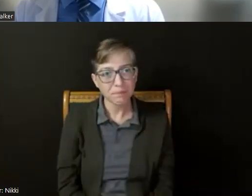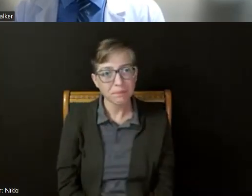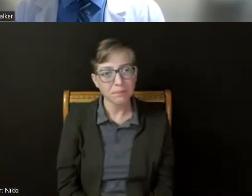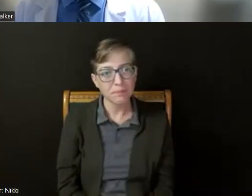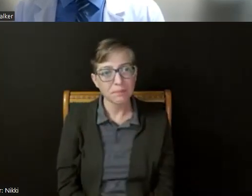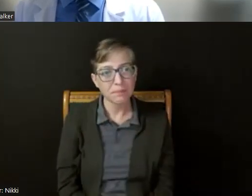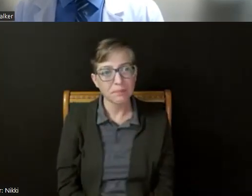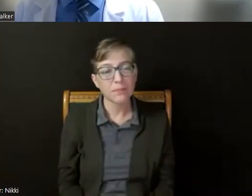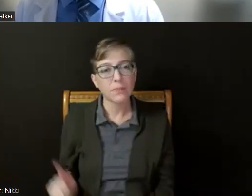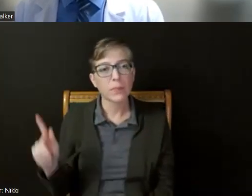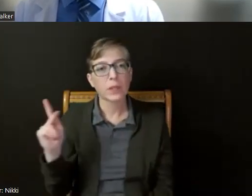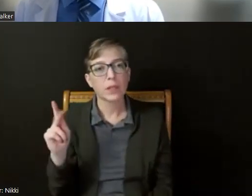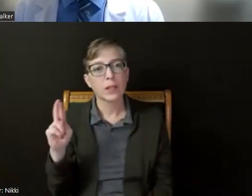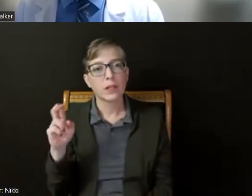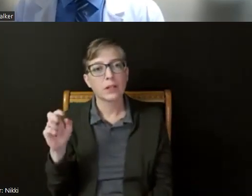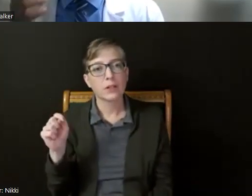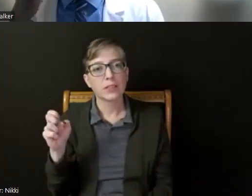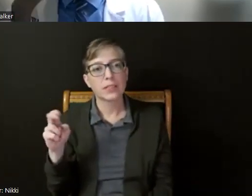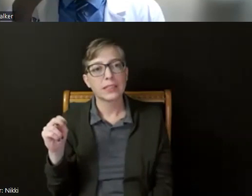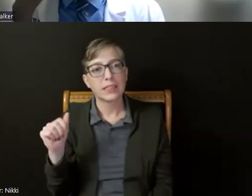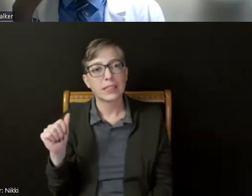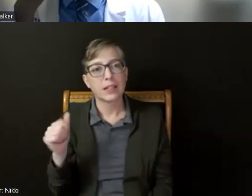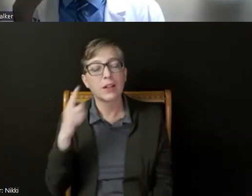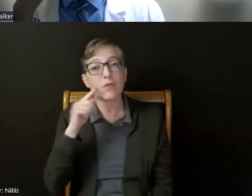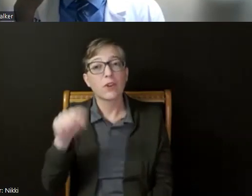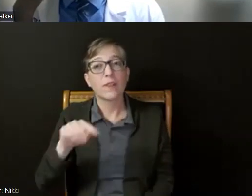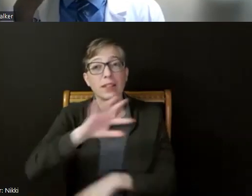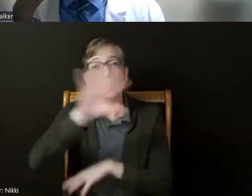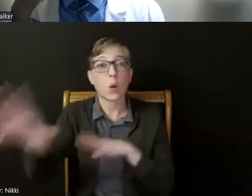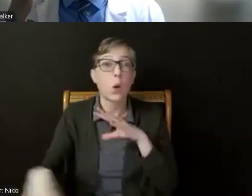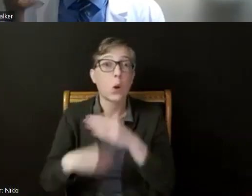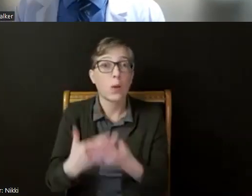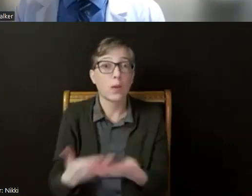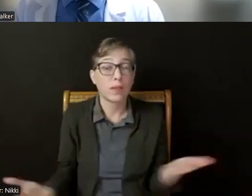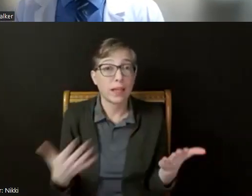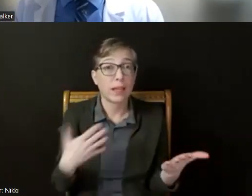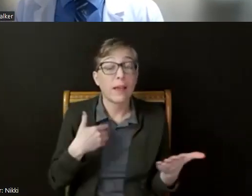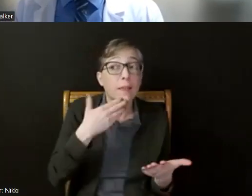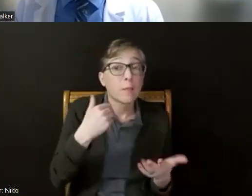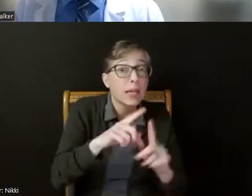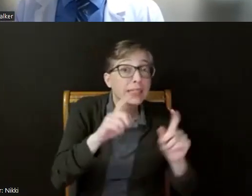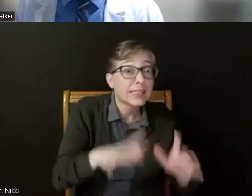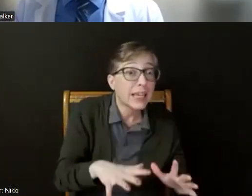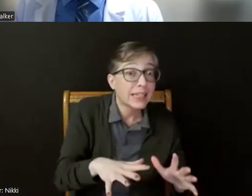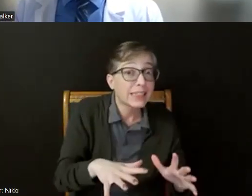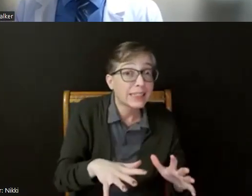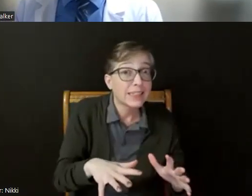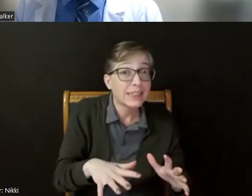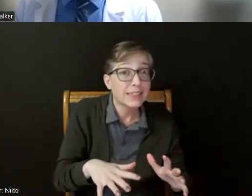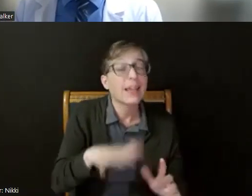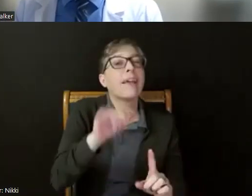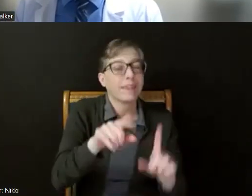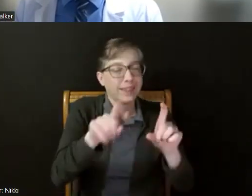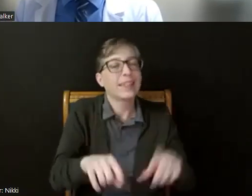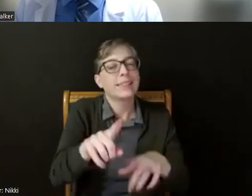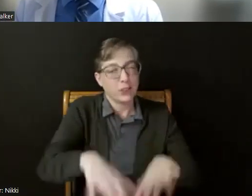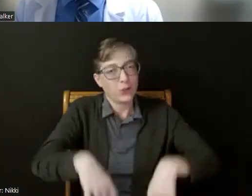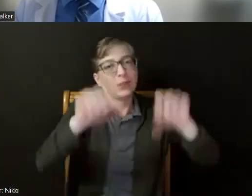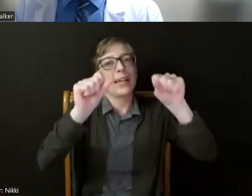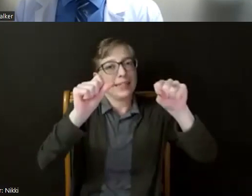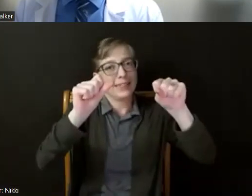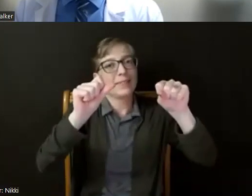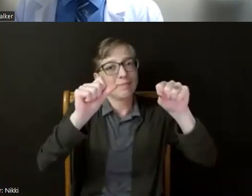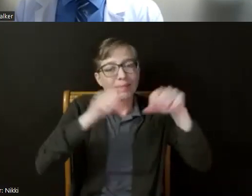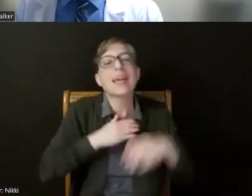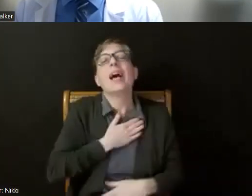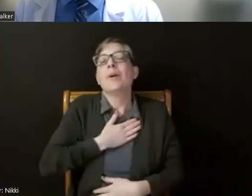So the biggest takeaway from this whole entire thing is the best test is the one that you take. So please make sure that you talk to